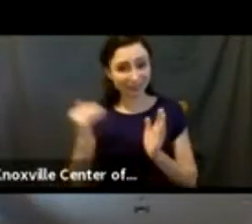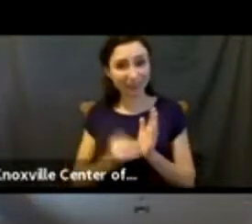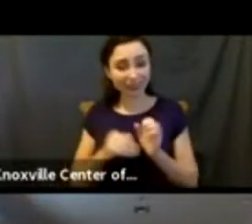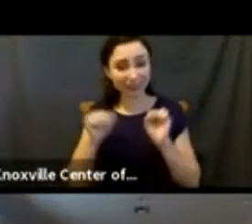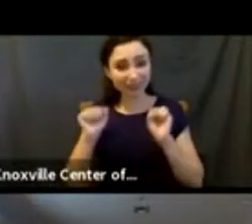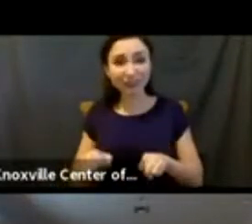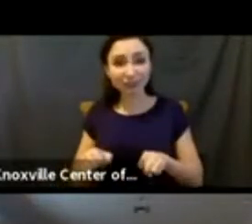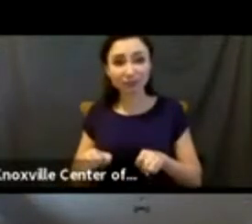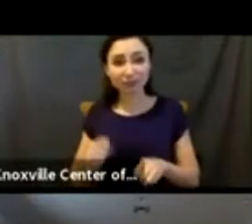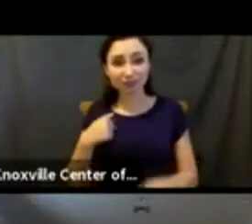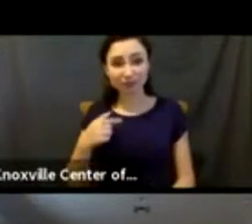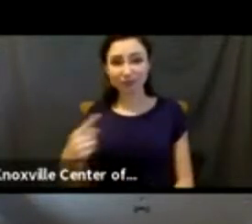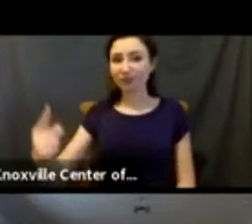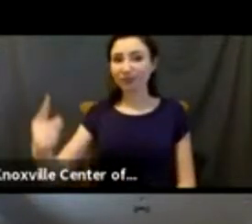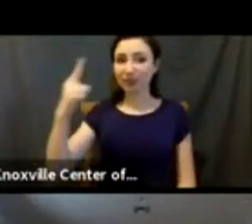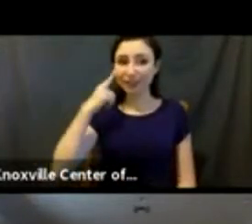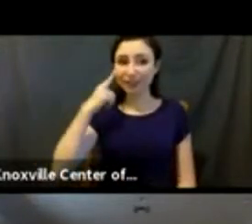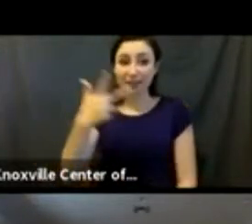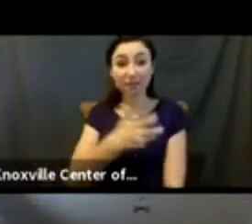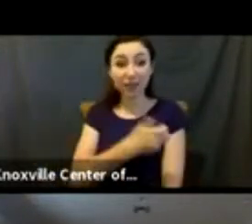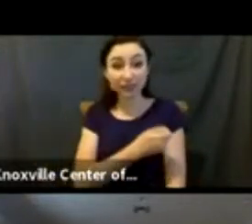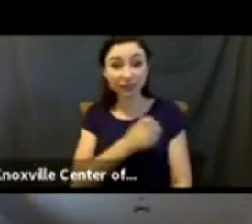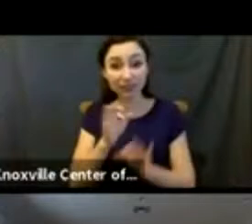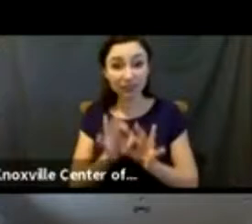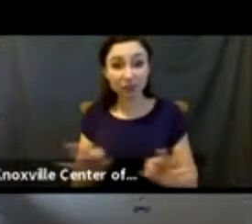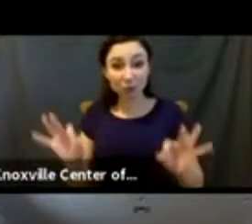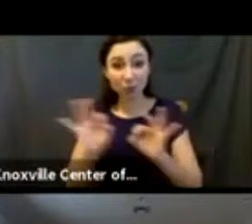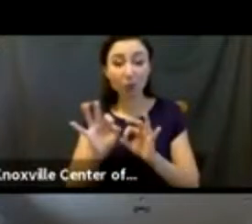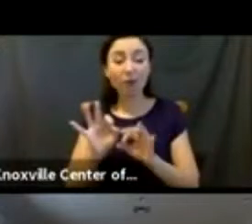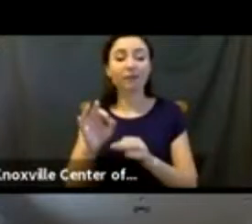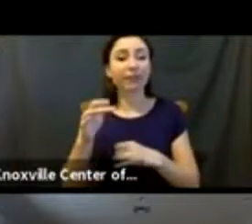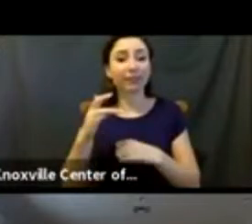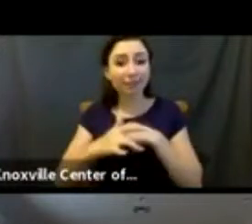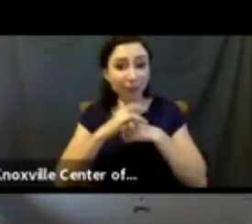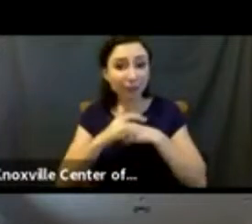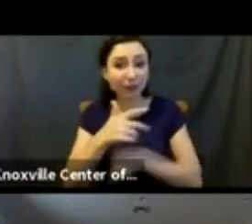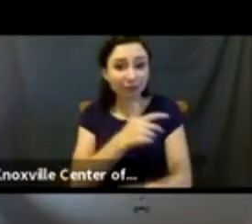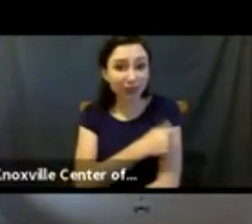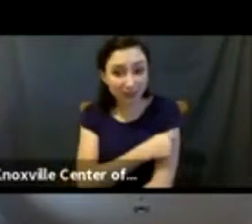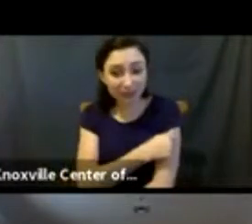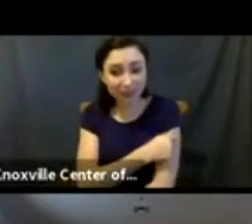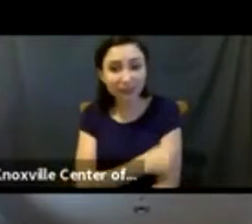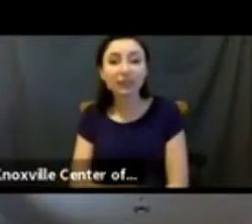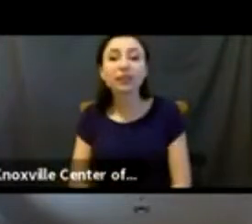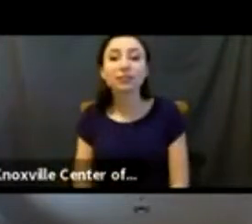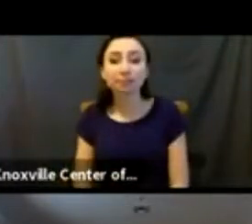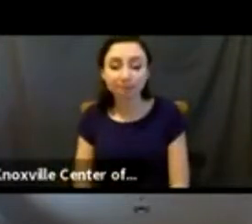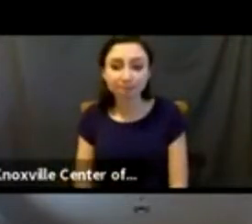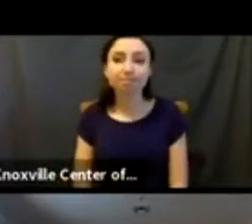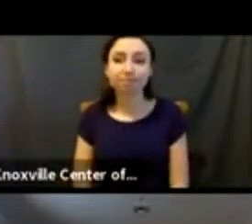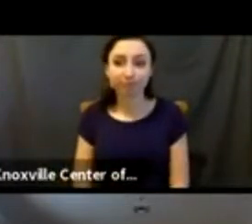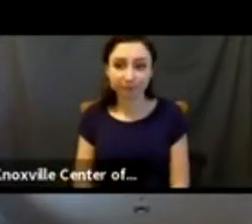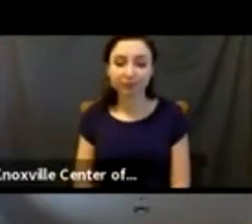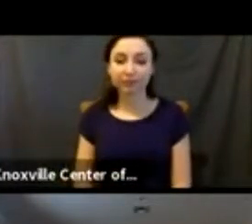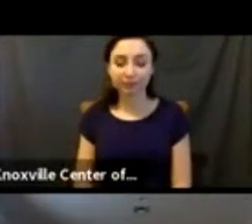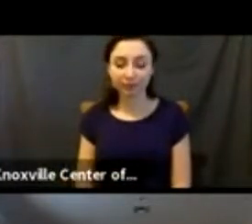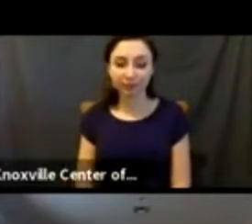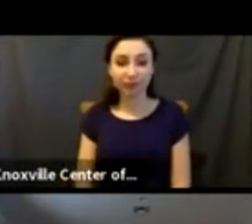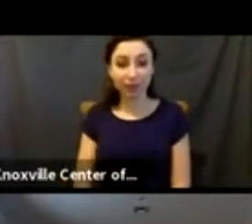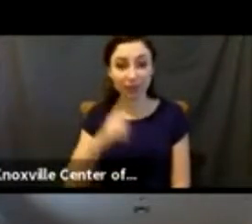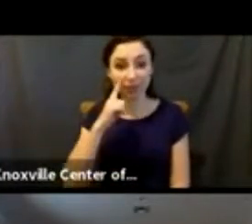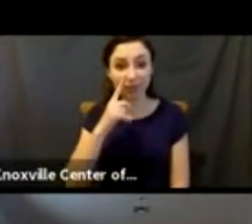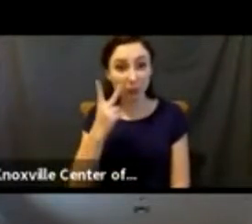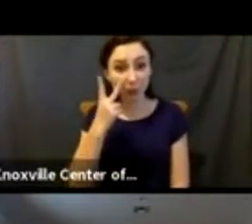I think vaccine plays a role in that, vaccine availability and vaccine when we get a vaccine. But I think what we've seen for